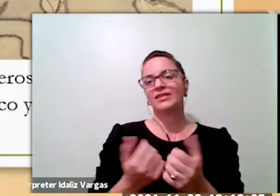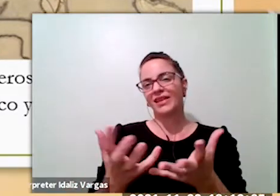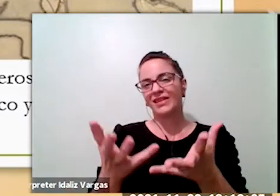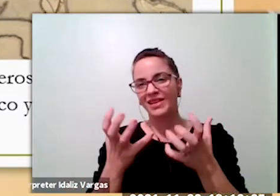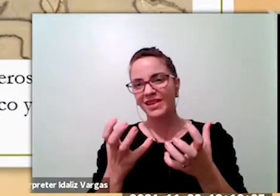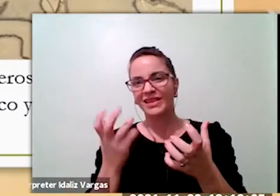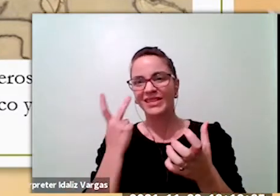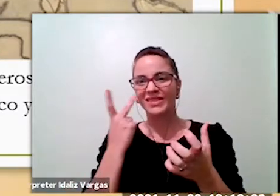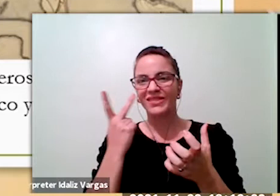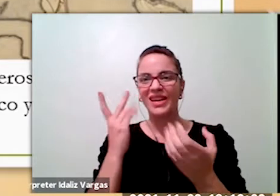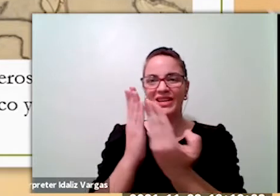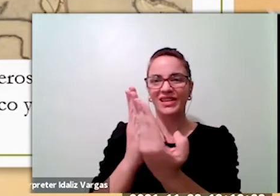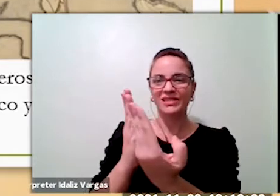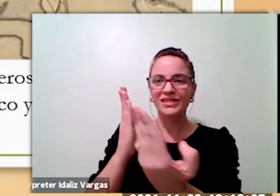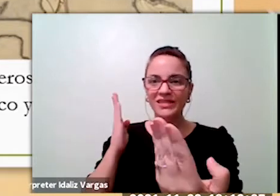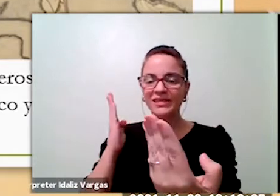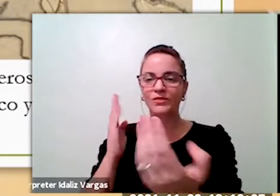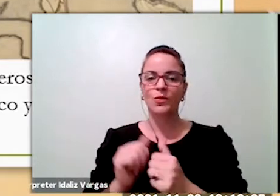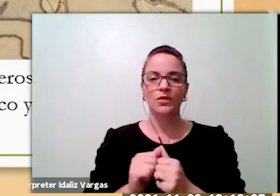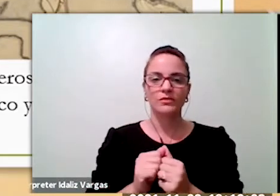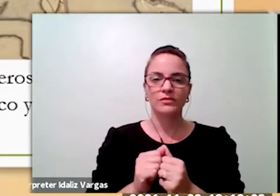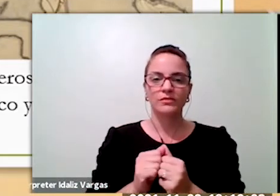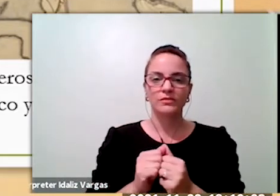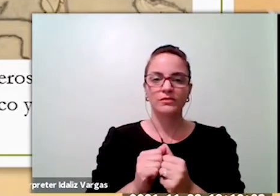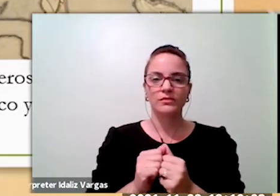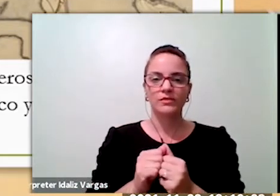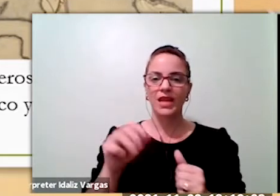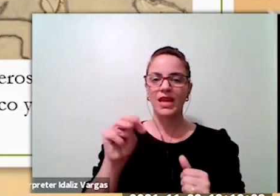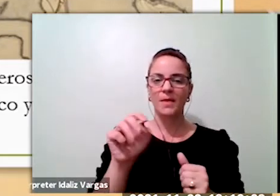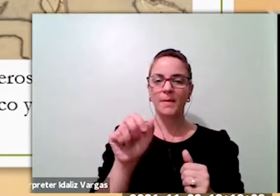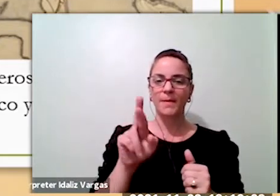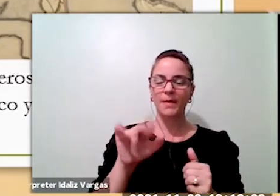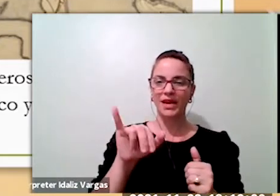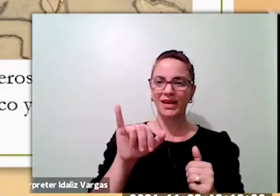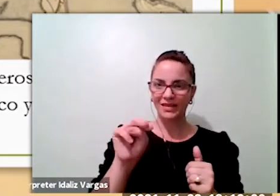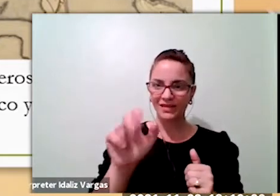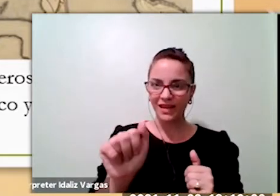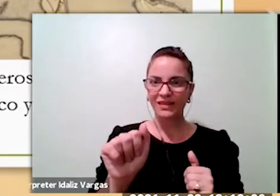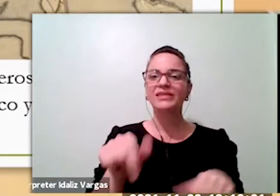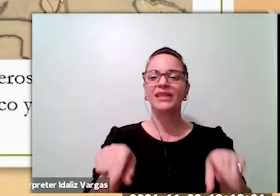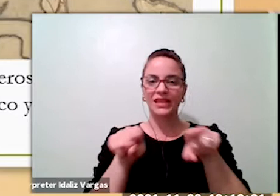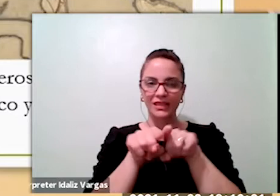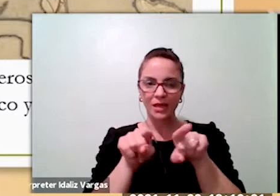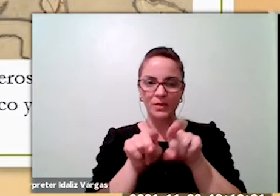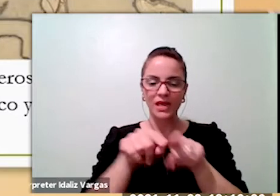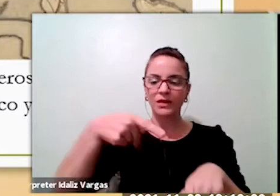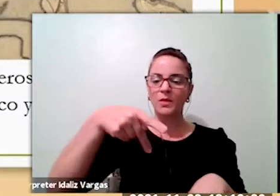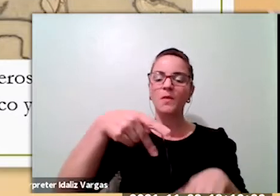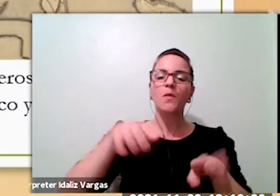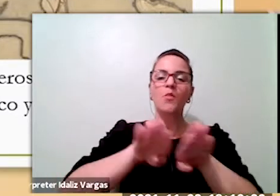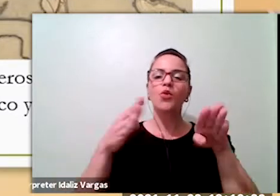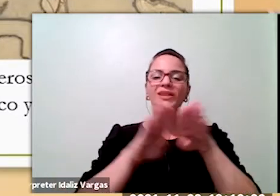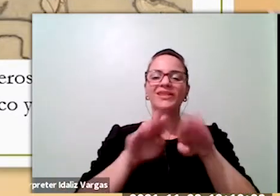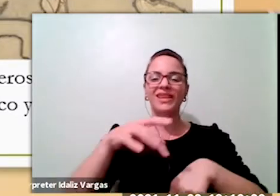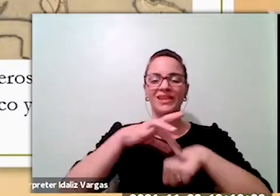the exterior wards, Puntilla, Marina, and Puerta de Tierra, is an outmoded artificial construct